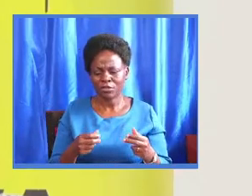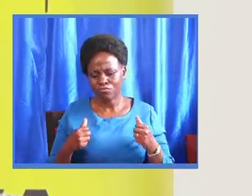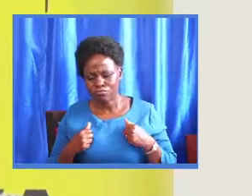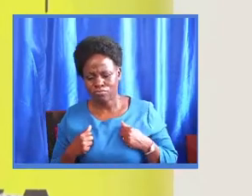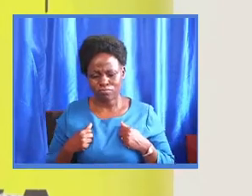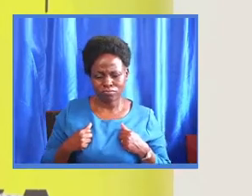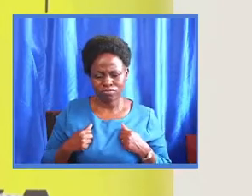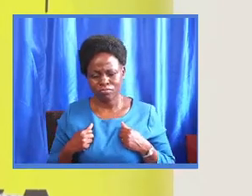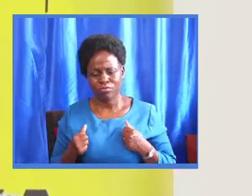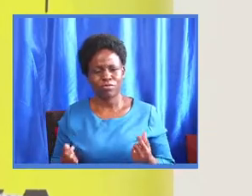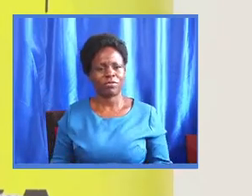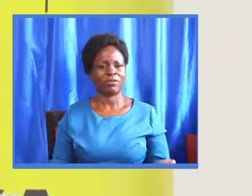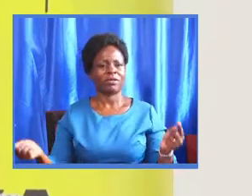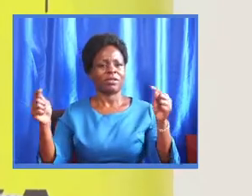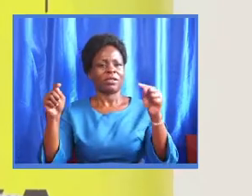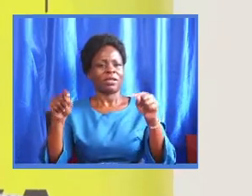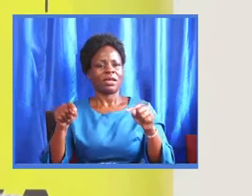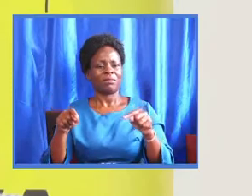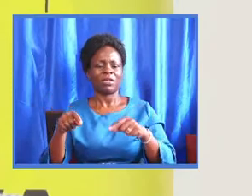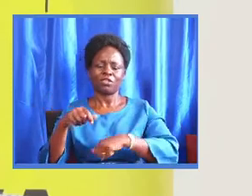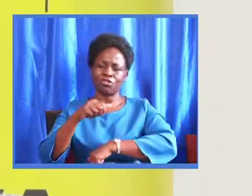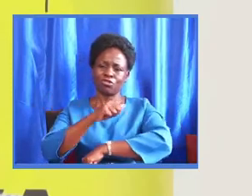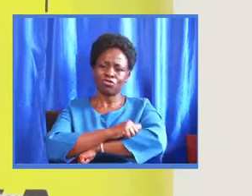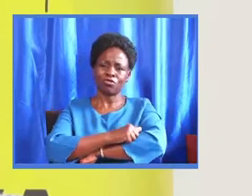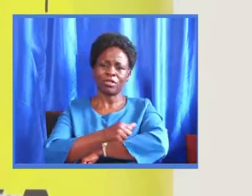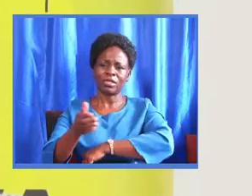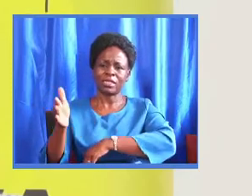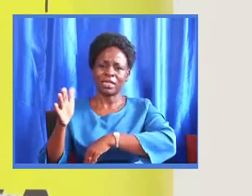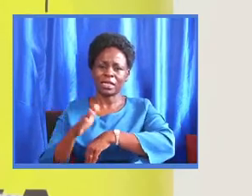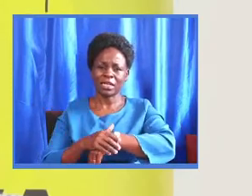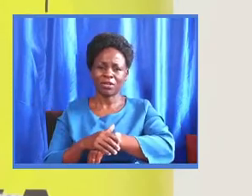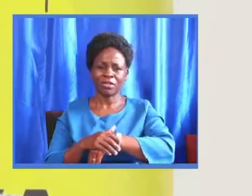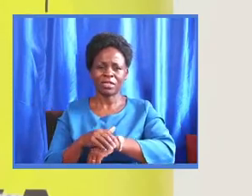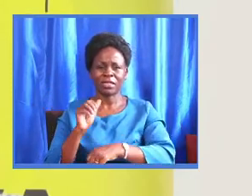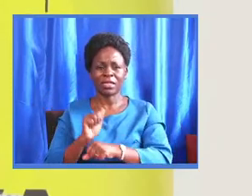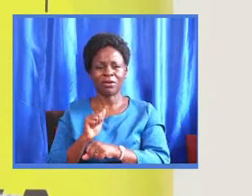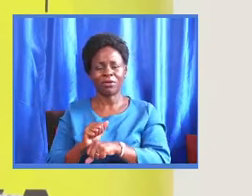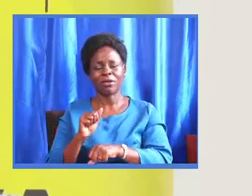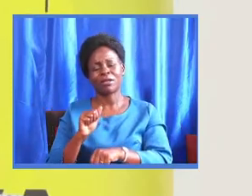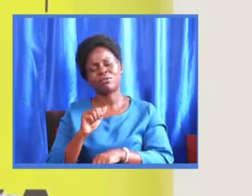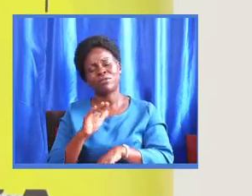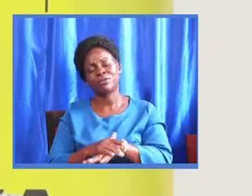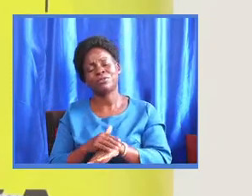in. Even though the schools are closed, they are operating online.